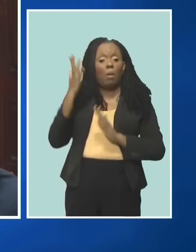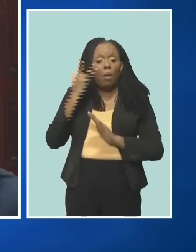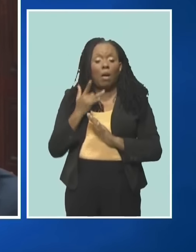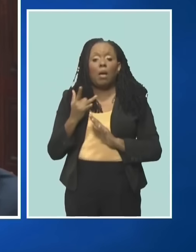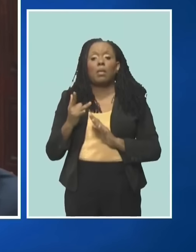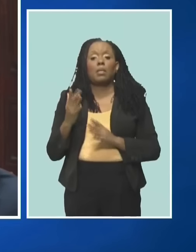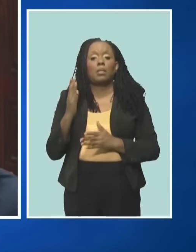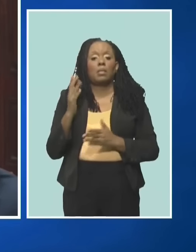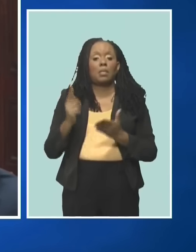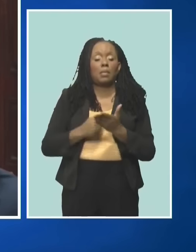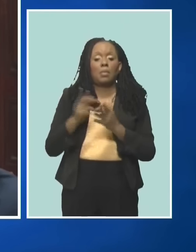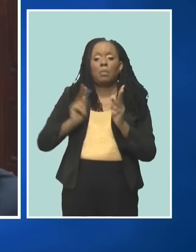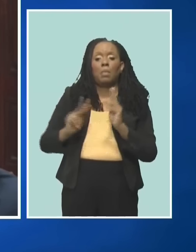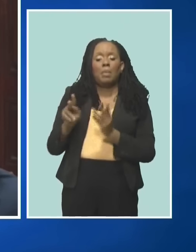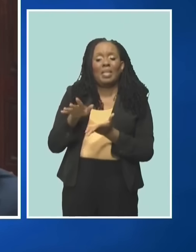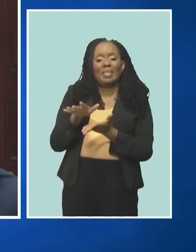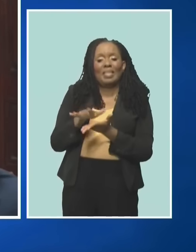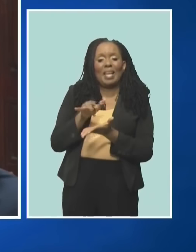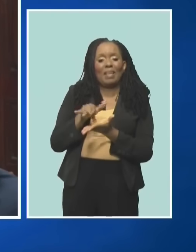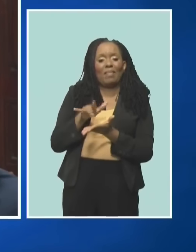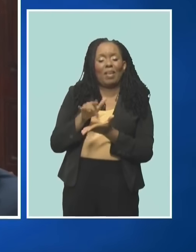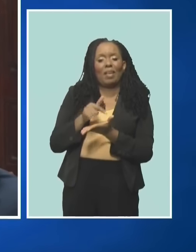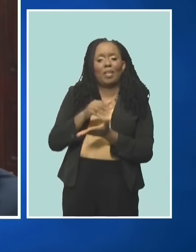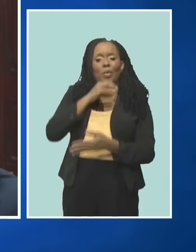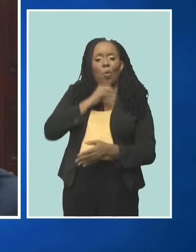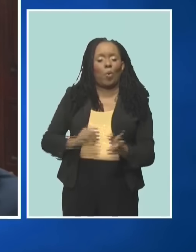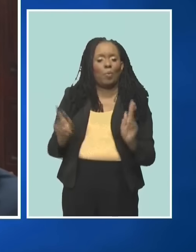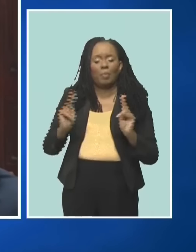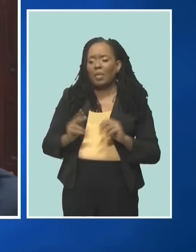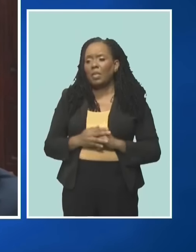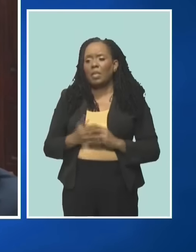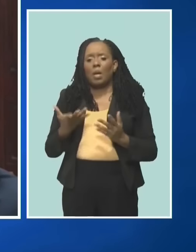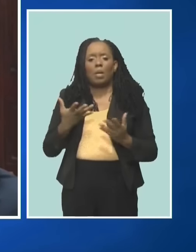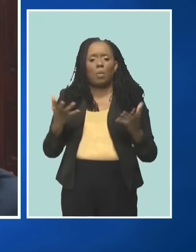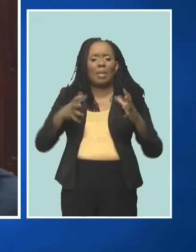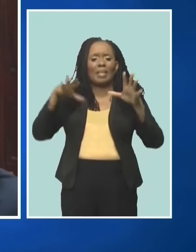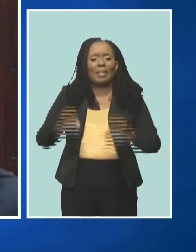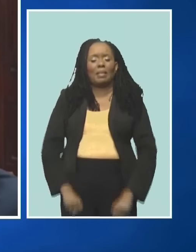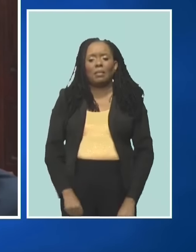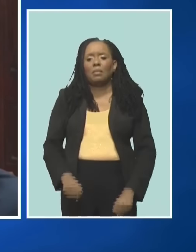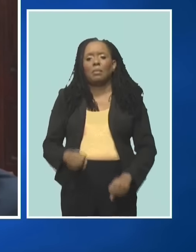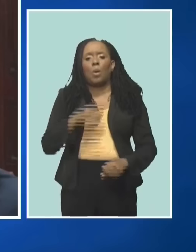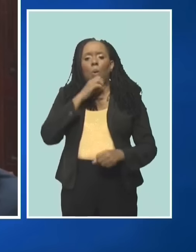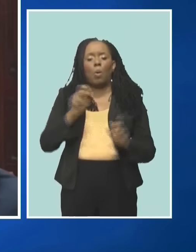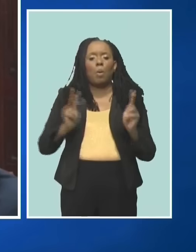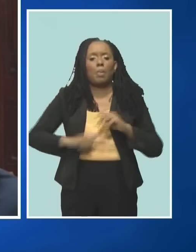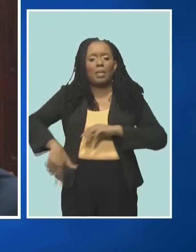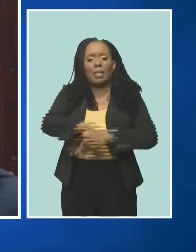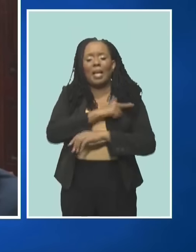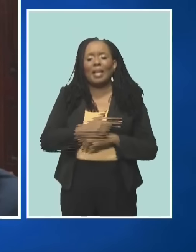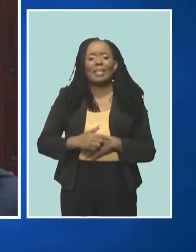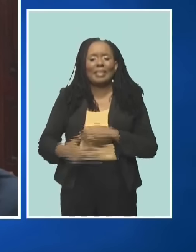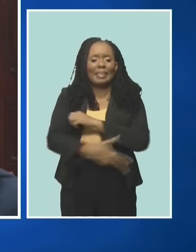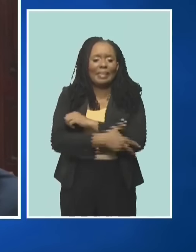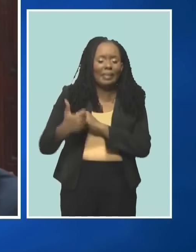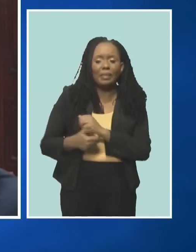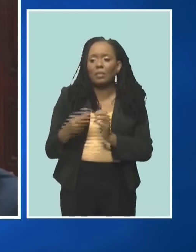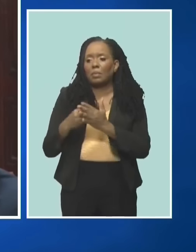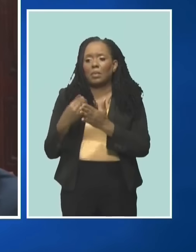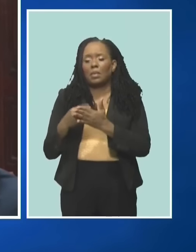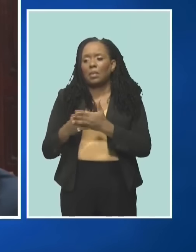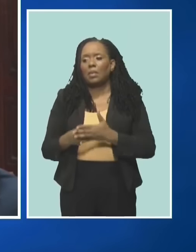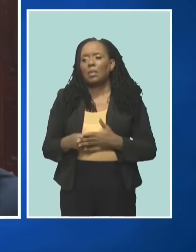exploitation, elderly bank fraud, elderly land, property, and asset theft. Sir, because, you know, it is a